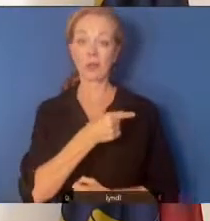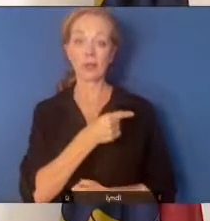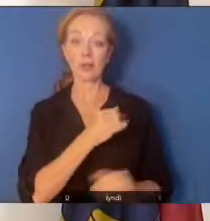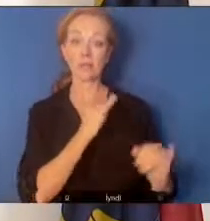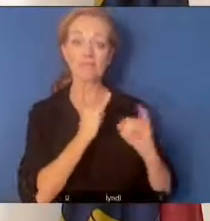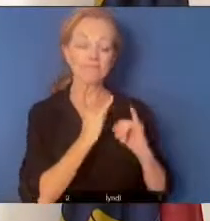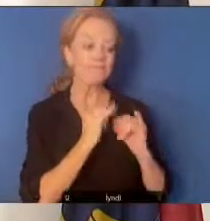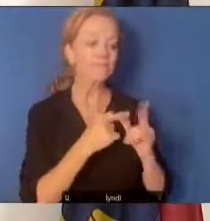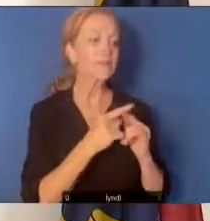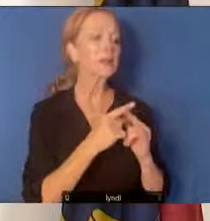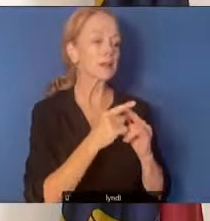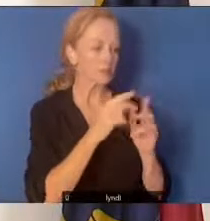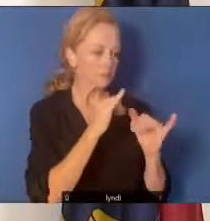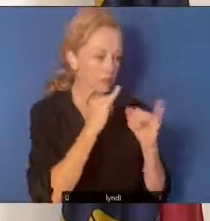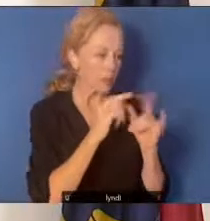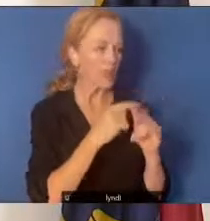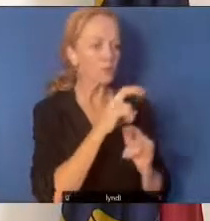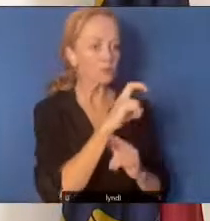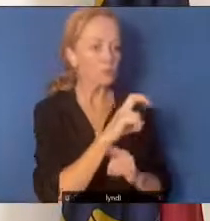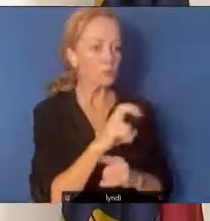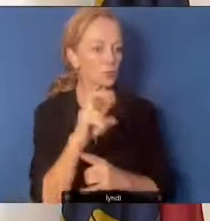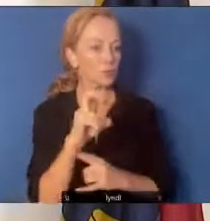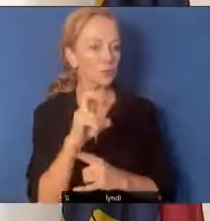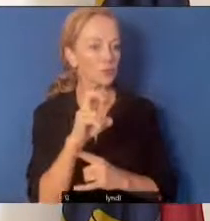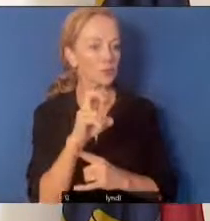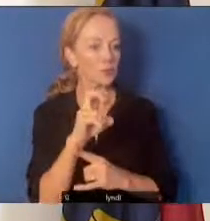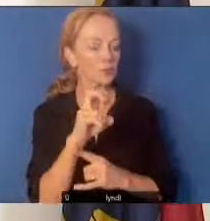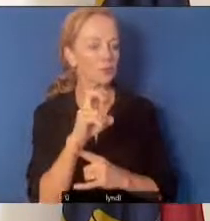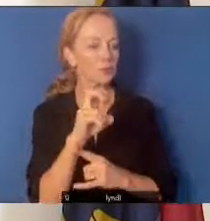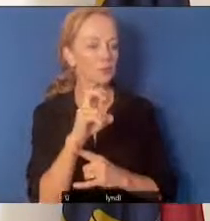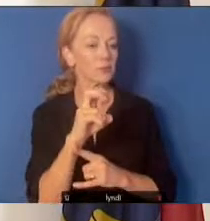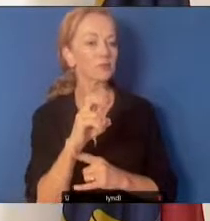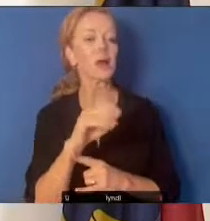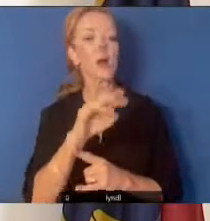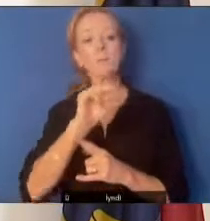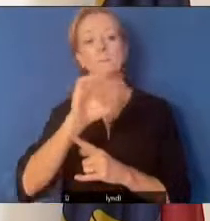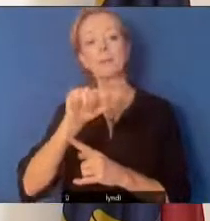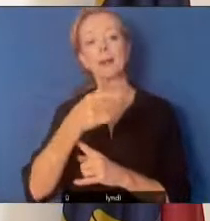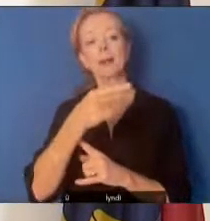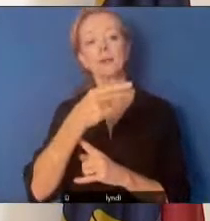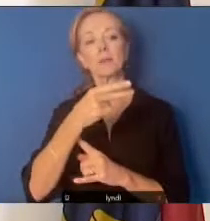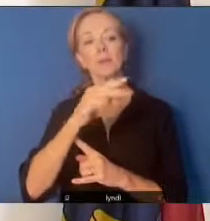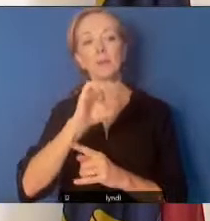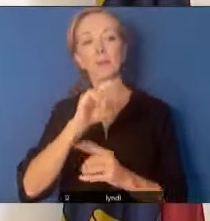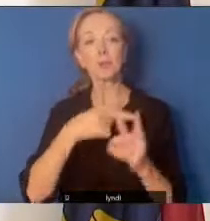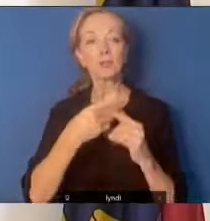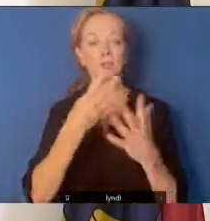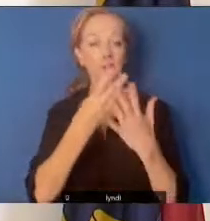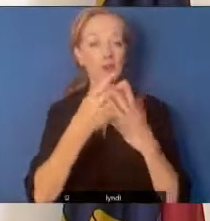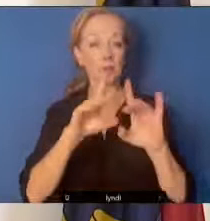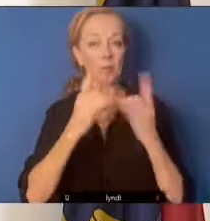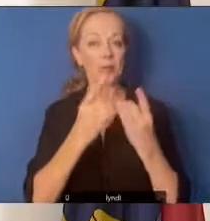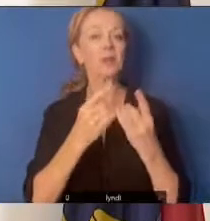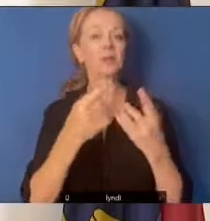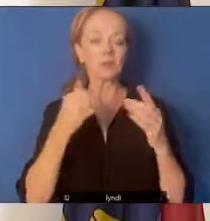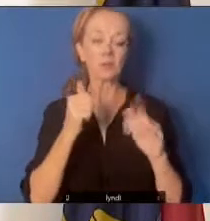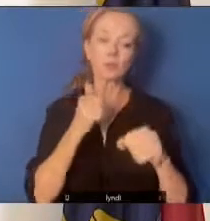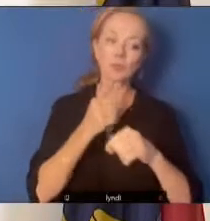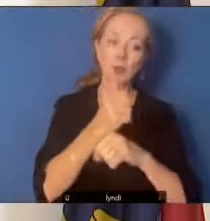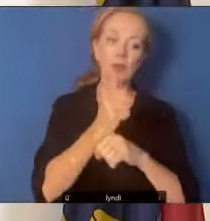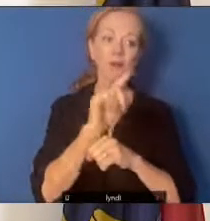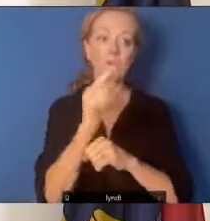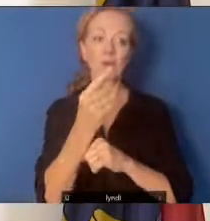suspect was transferred to the custody of Mecklenburg Sheriff's Department, and at this time has been charged with attempted first-degree murder,